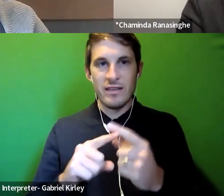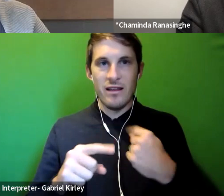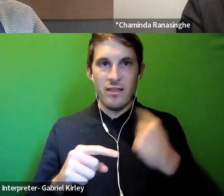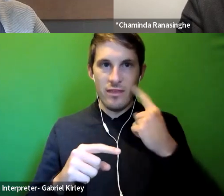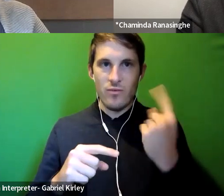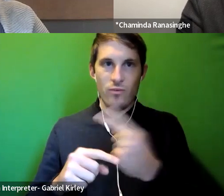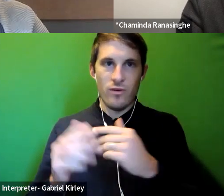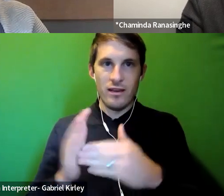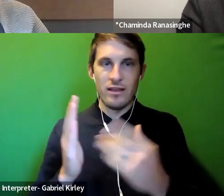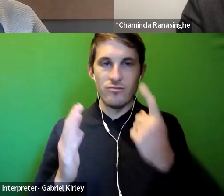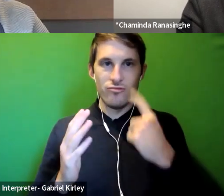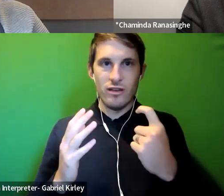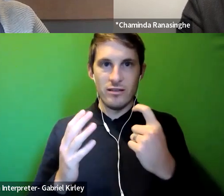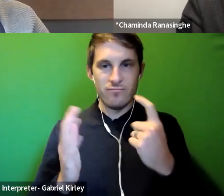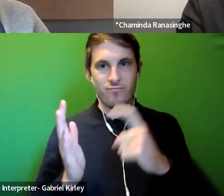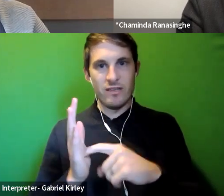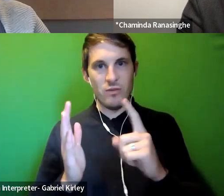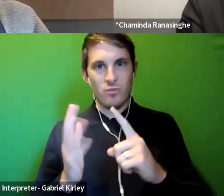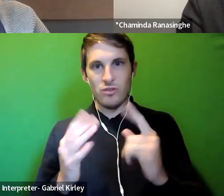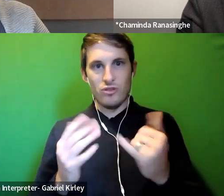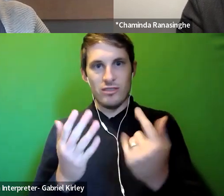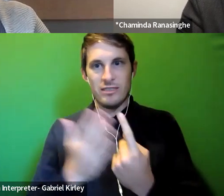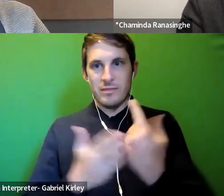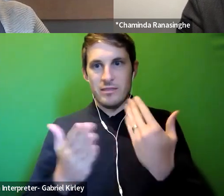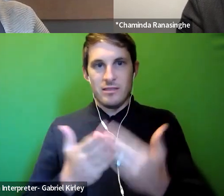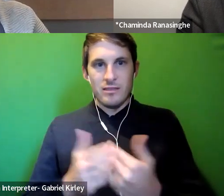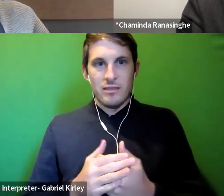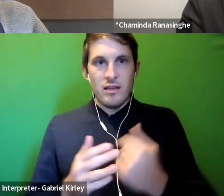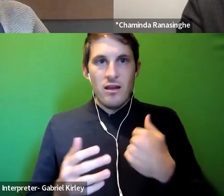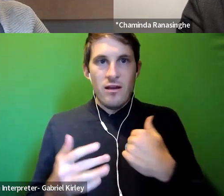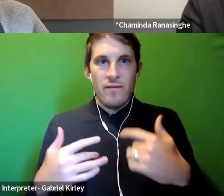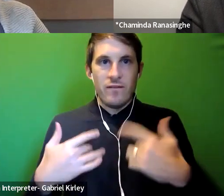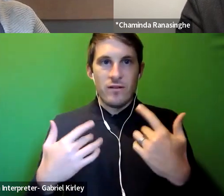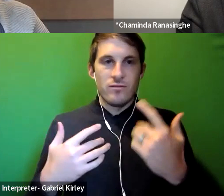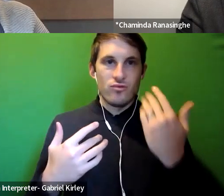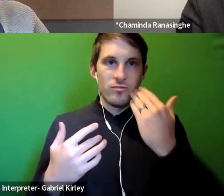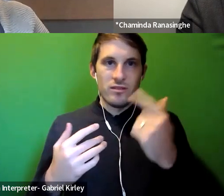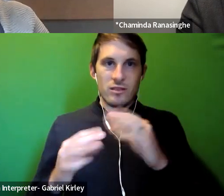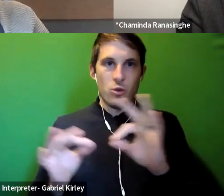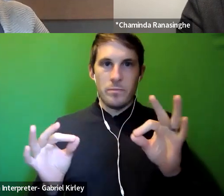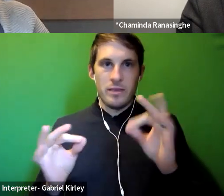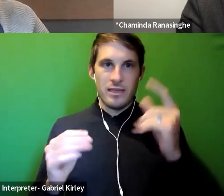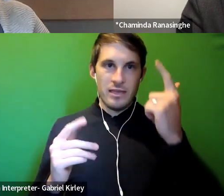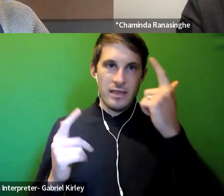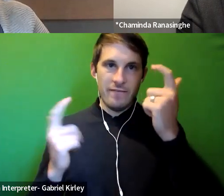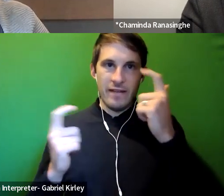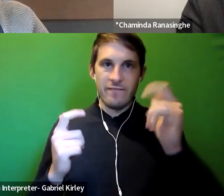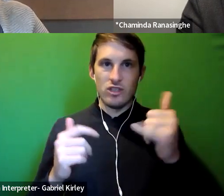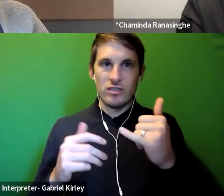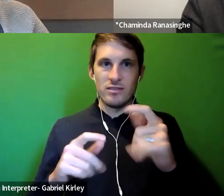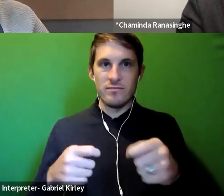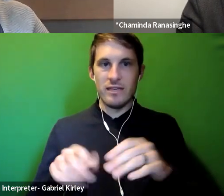now trying to come to terms with what that means. And I'm going to champion, let's not be innovative. Let's be